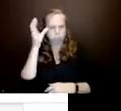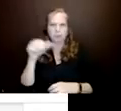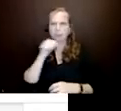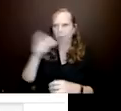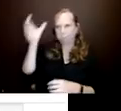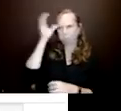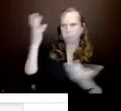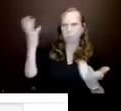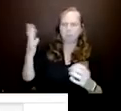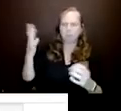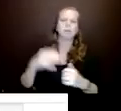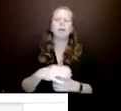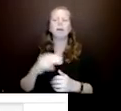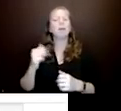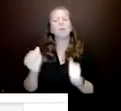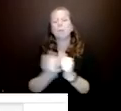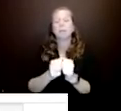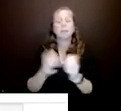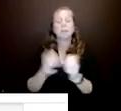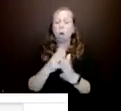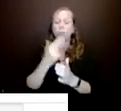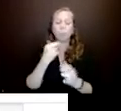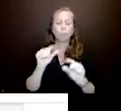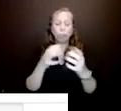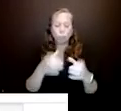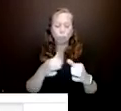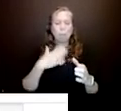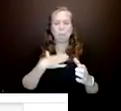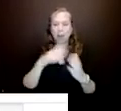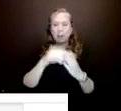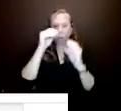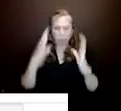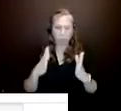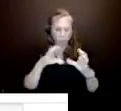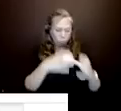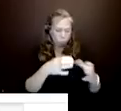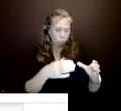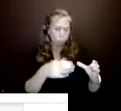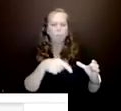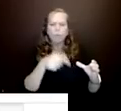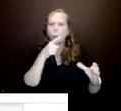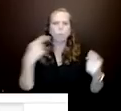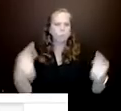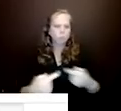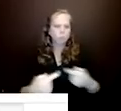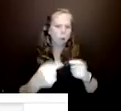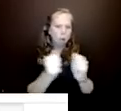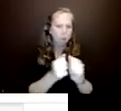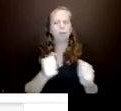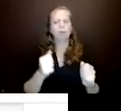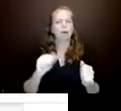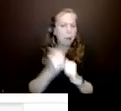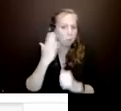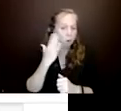as a teacher, get my small group with me, I can look at my group of learners and know who's struggling with what through their Dreambox lessons and make sure that I'm going